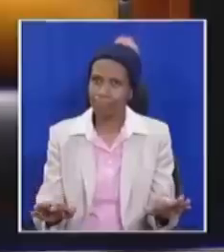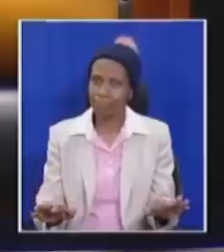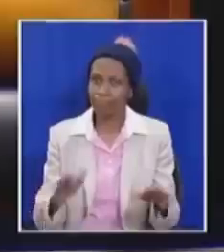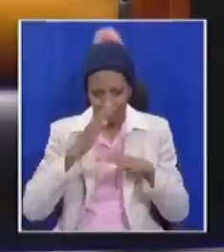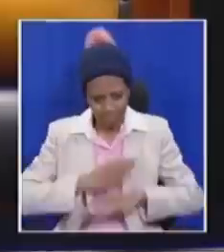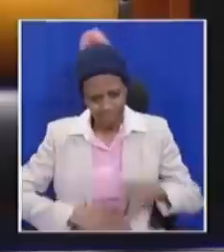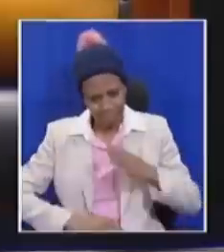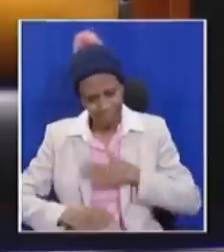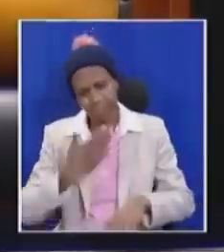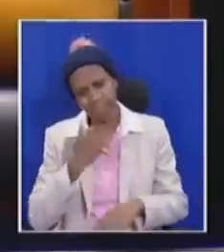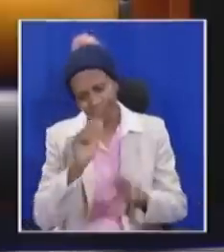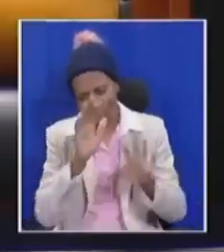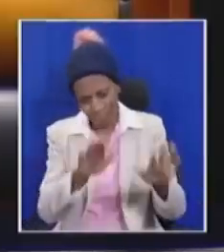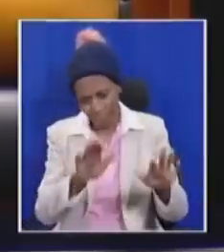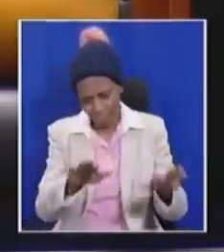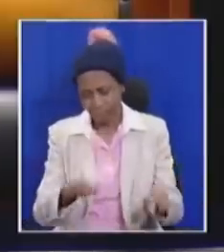please.